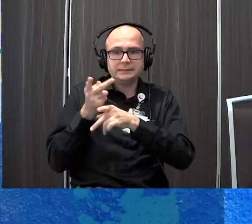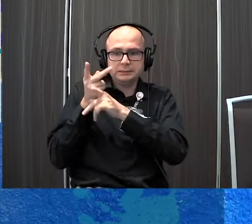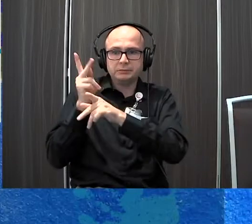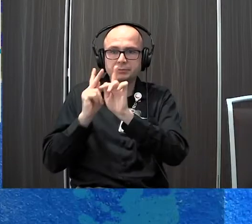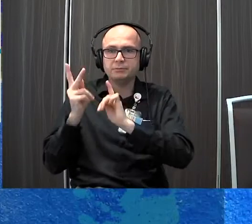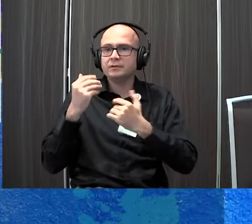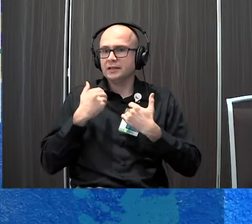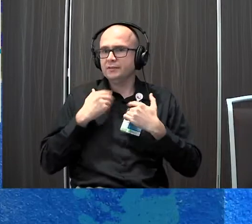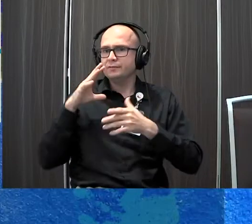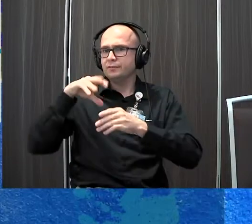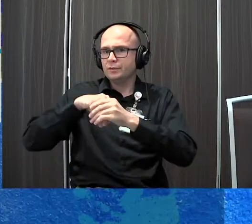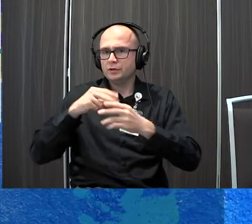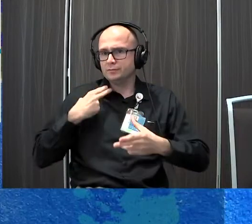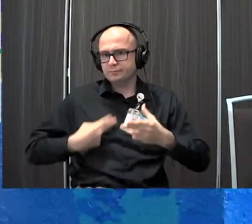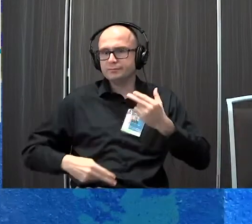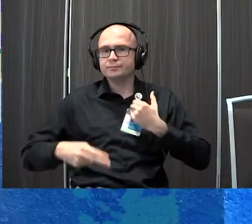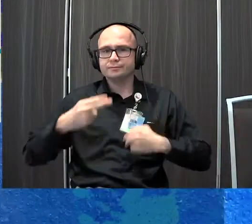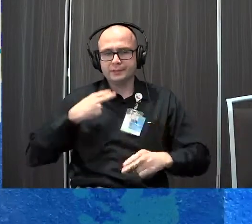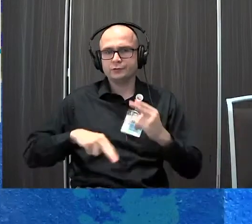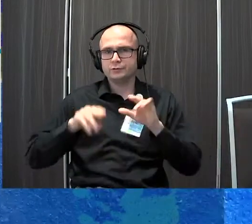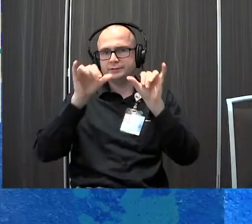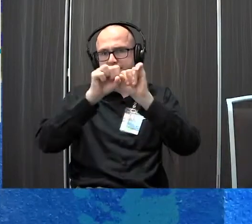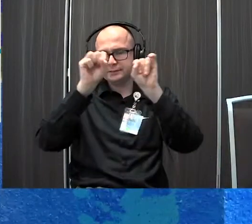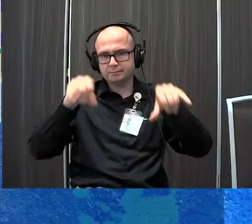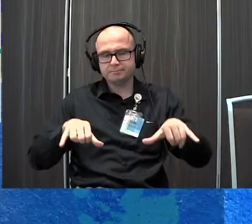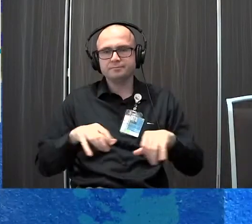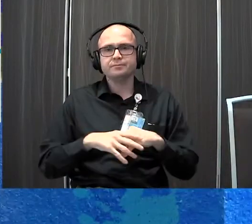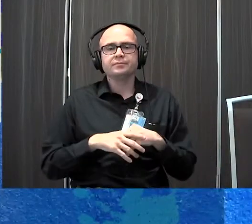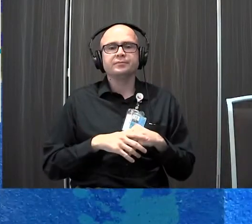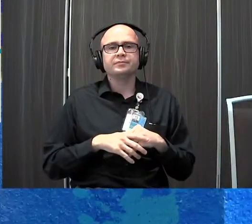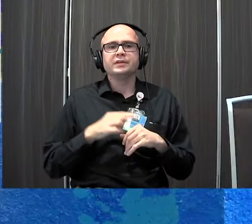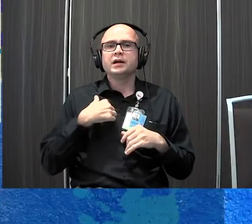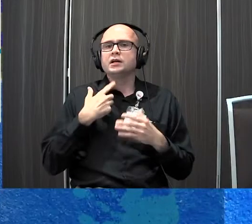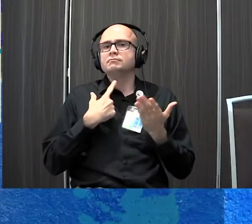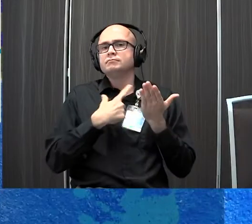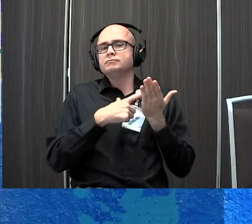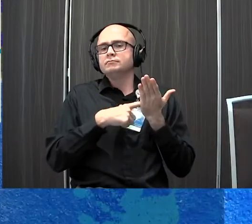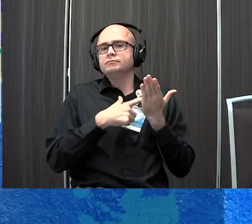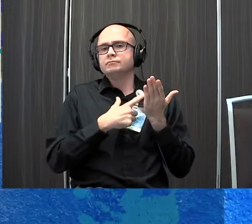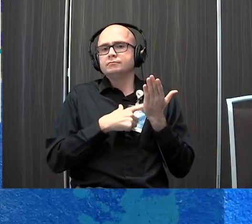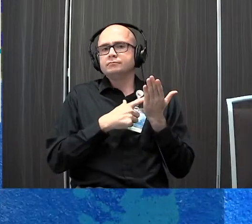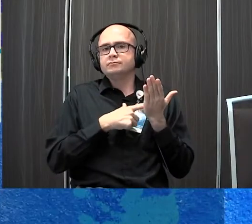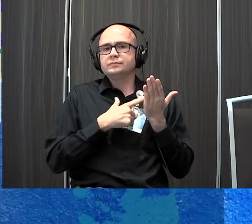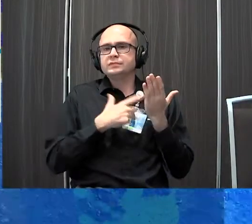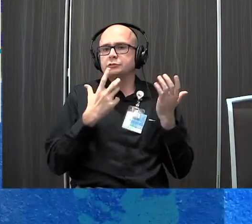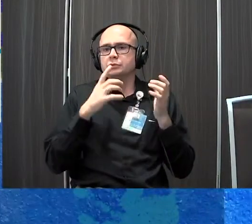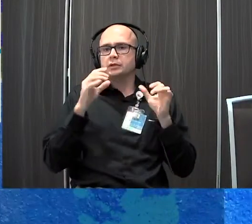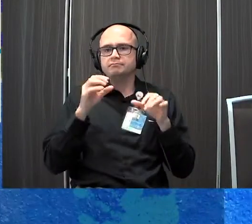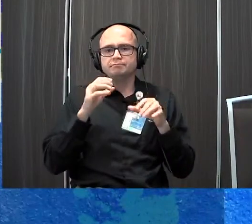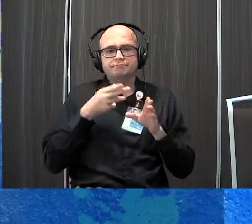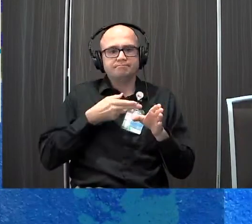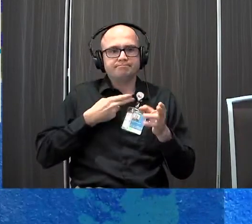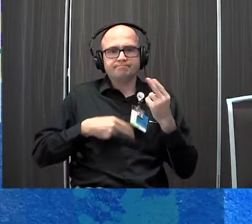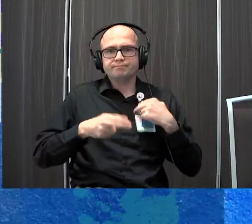have conditions involving the endocrine system. And then I will talk briefly, just as an overview of what the endocrine system